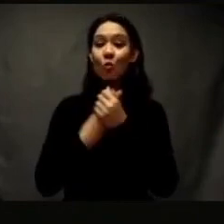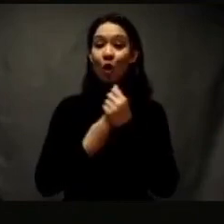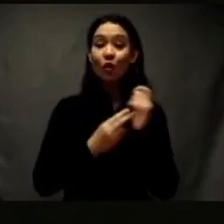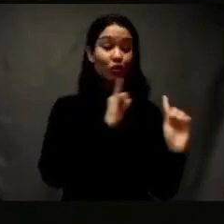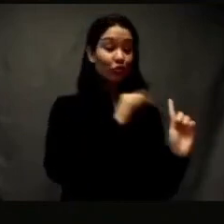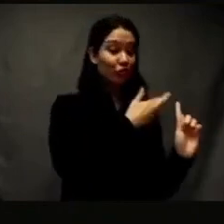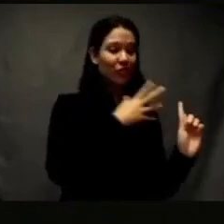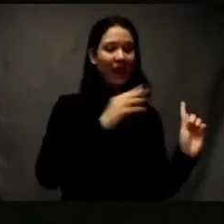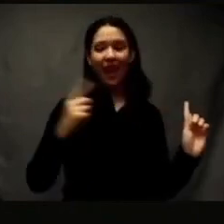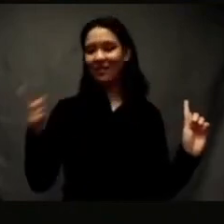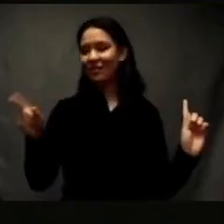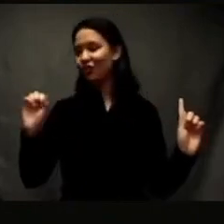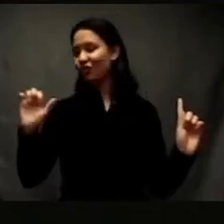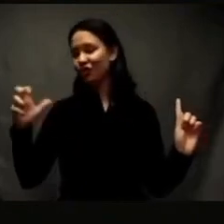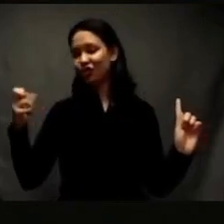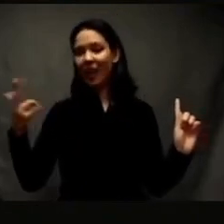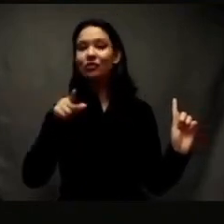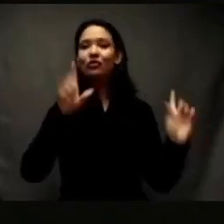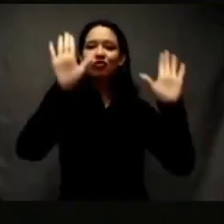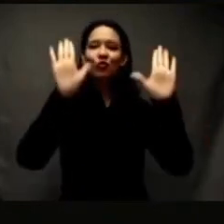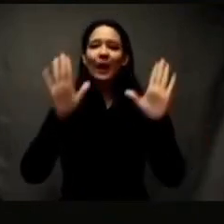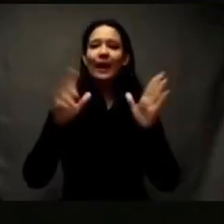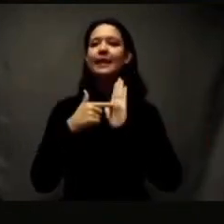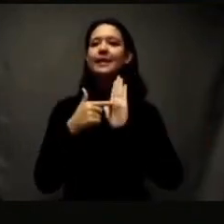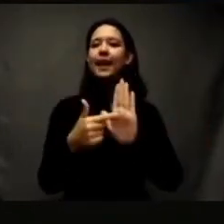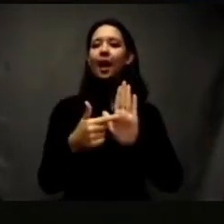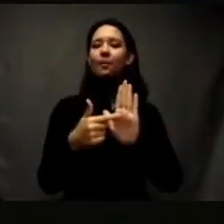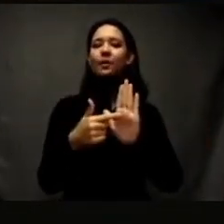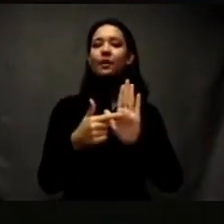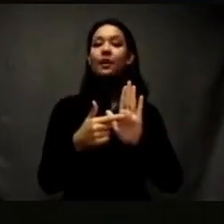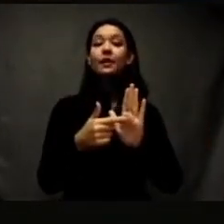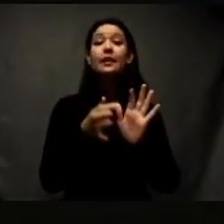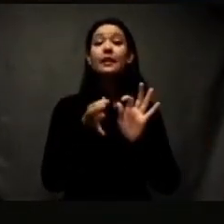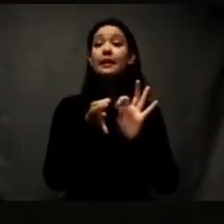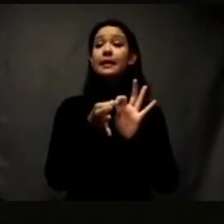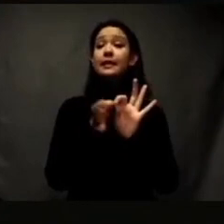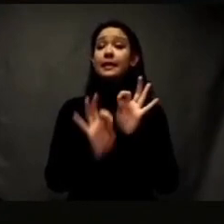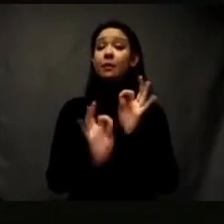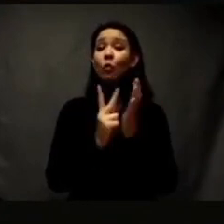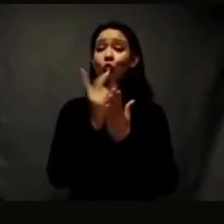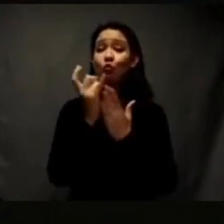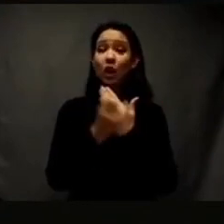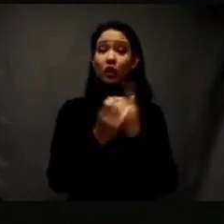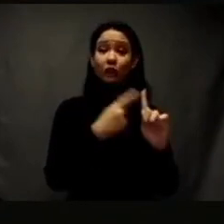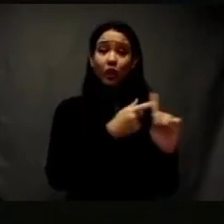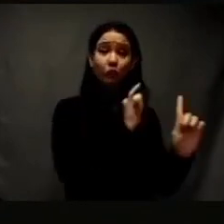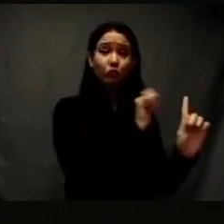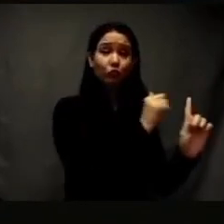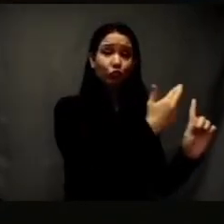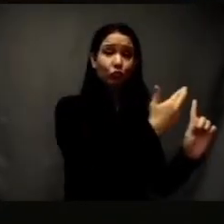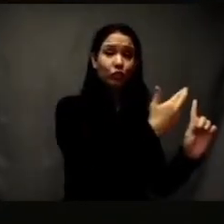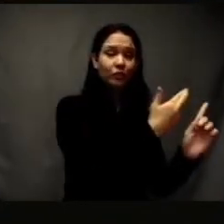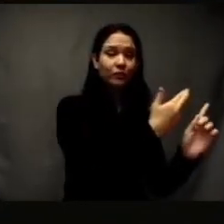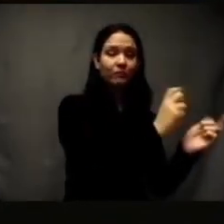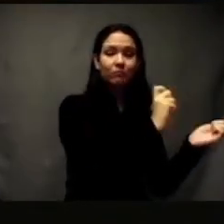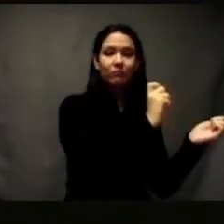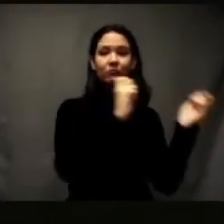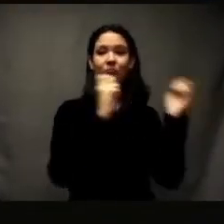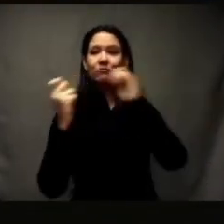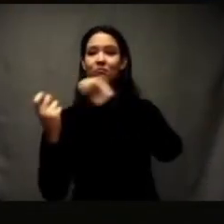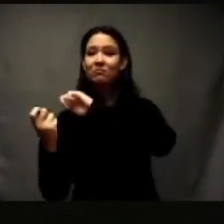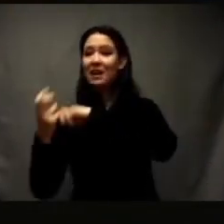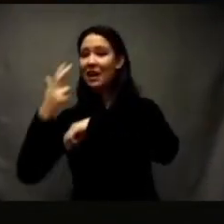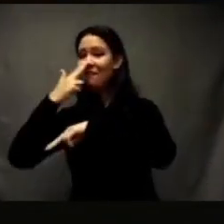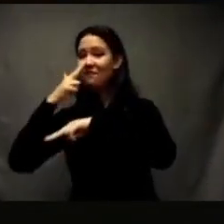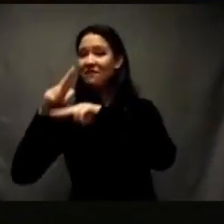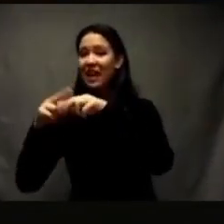I think this was a great example of just taking a fairly simple project in ScratchJr and making a pretty fun game